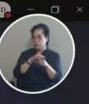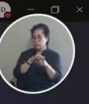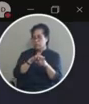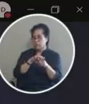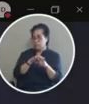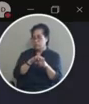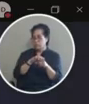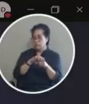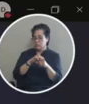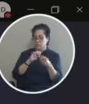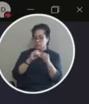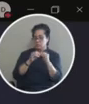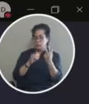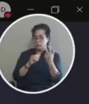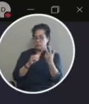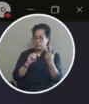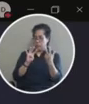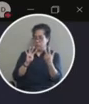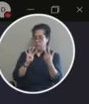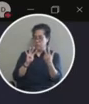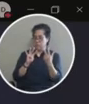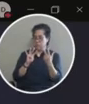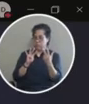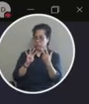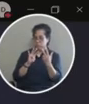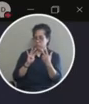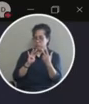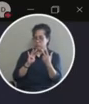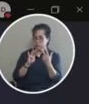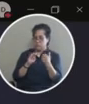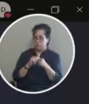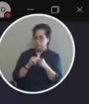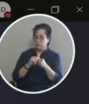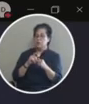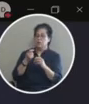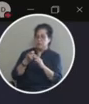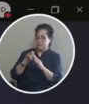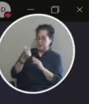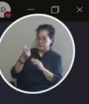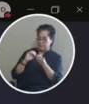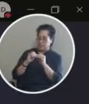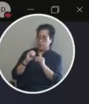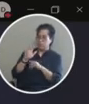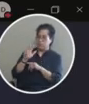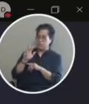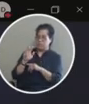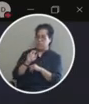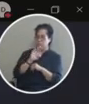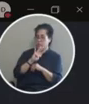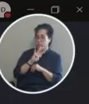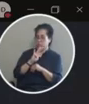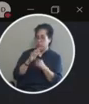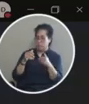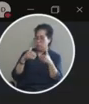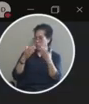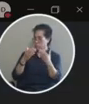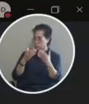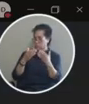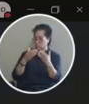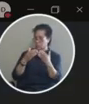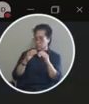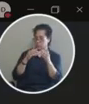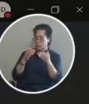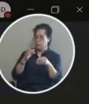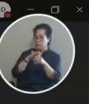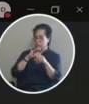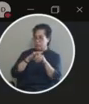items 3 and 4. Yes, so this motion is to delete items 3 and 4. On that motion, Mayor Pro Tem